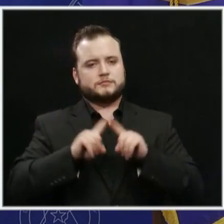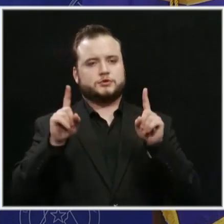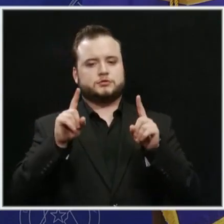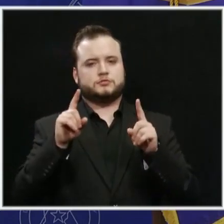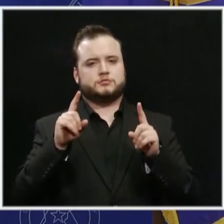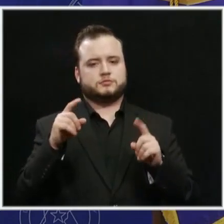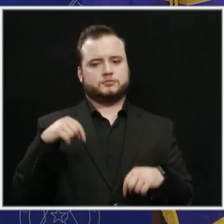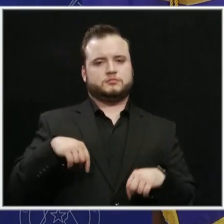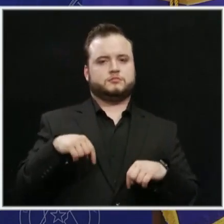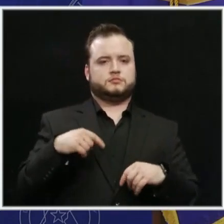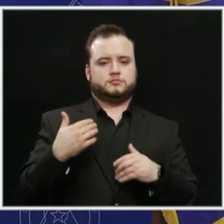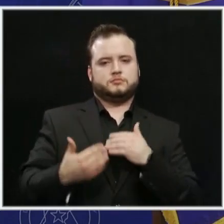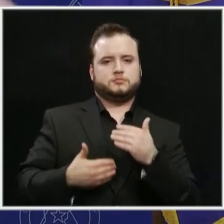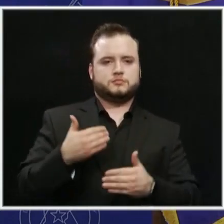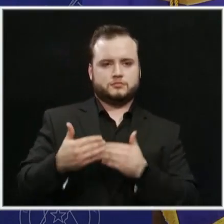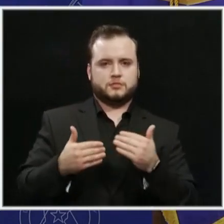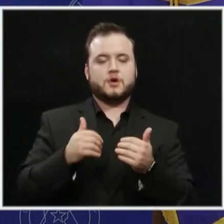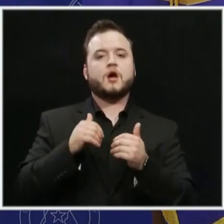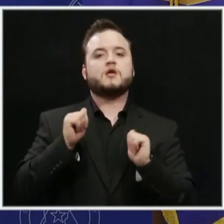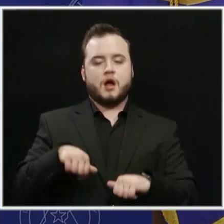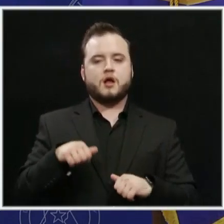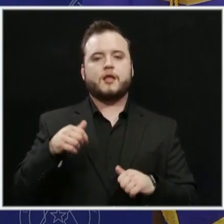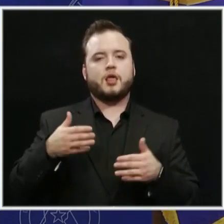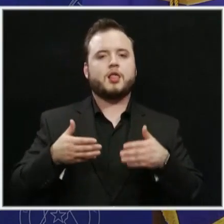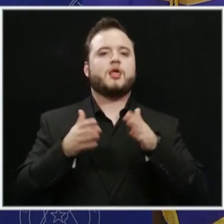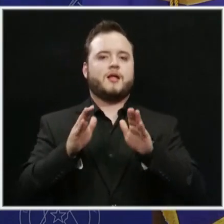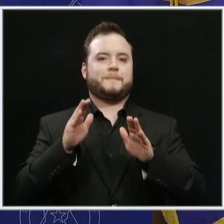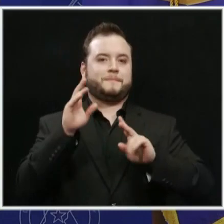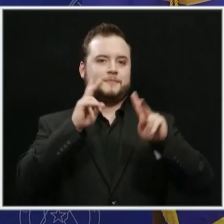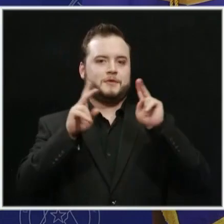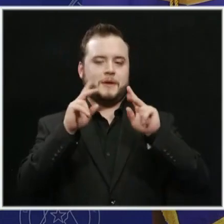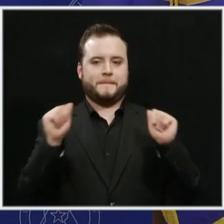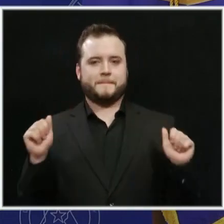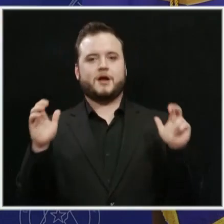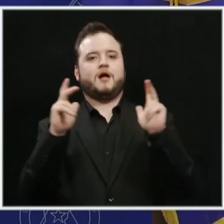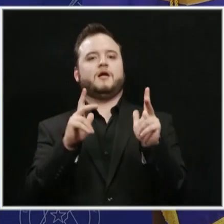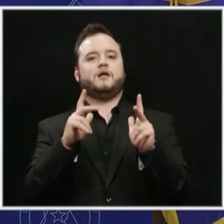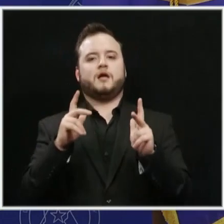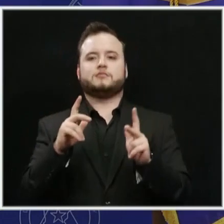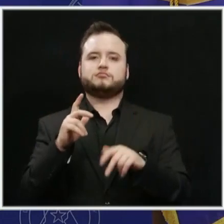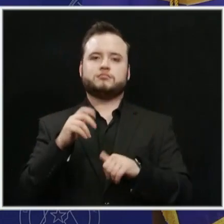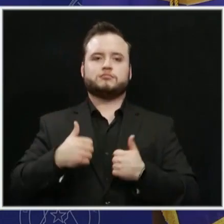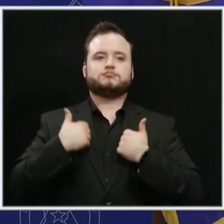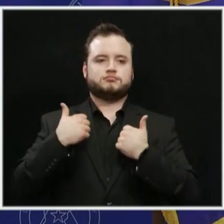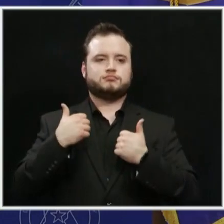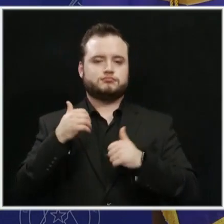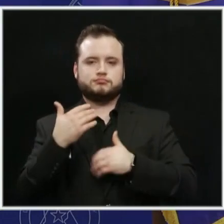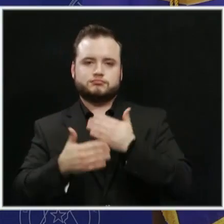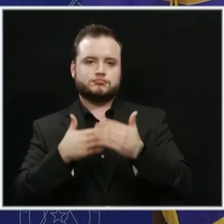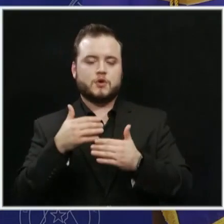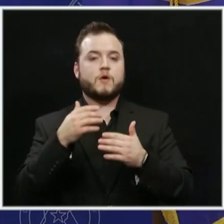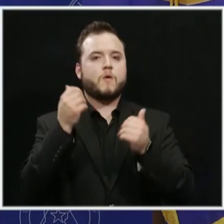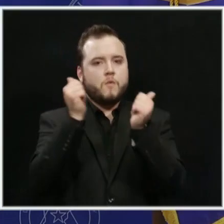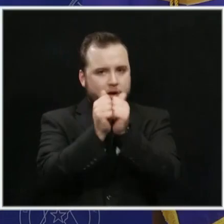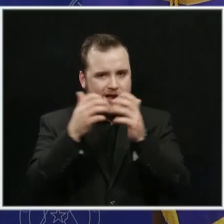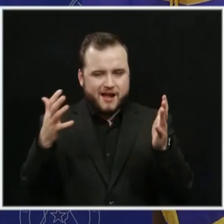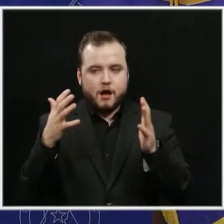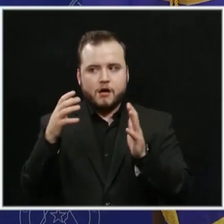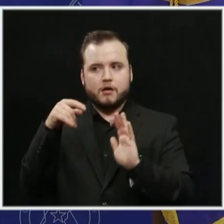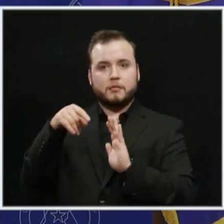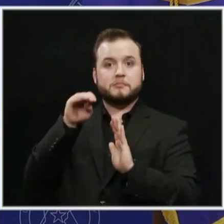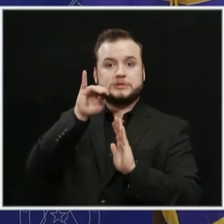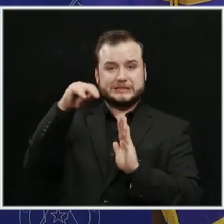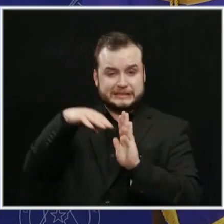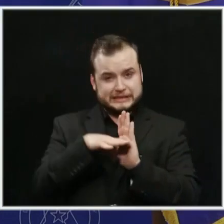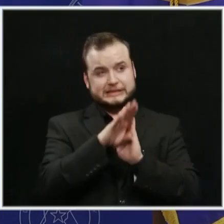getting as many people back into the workforce without compromising the health of Minnesotans or the providers? And that